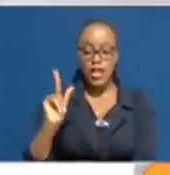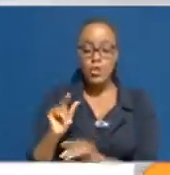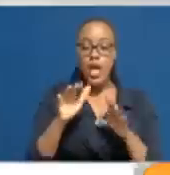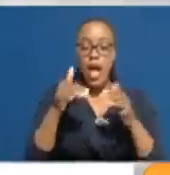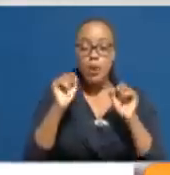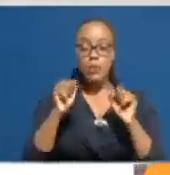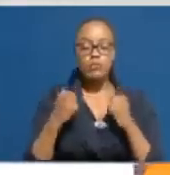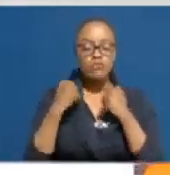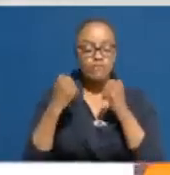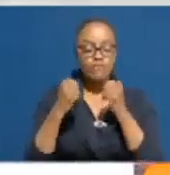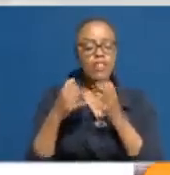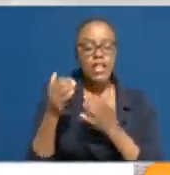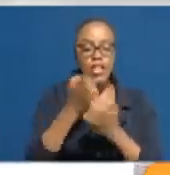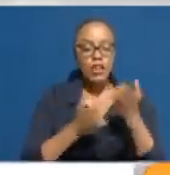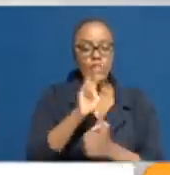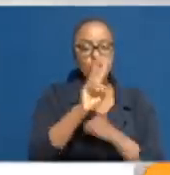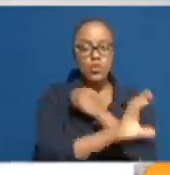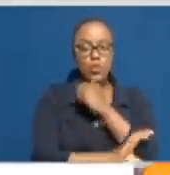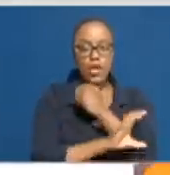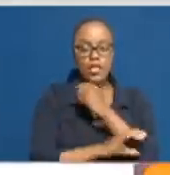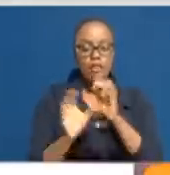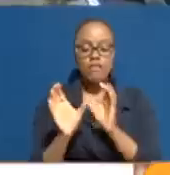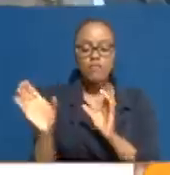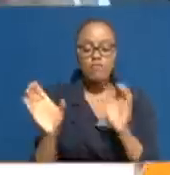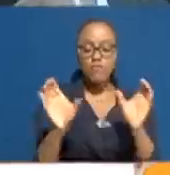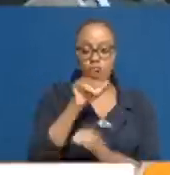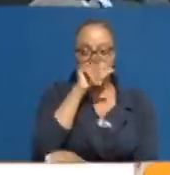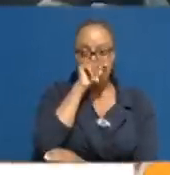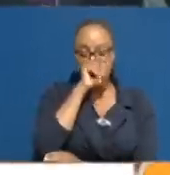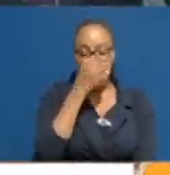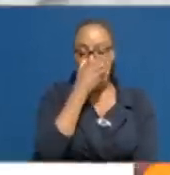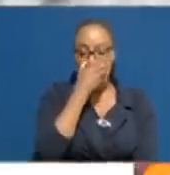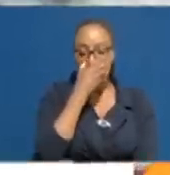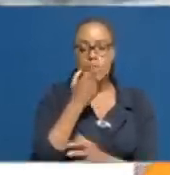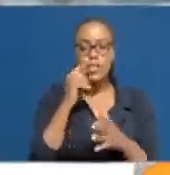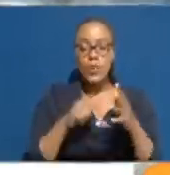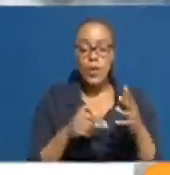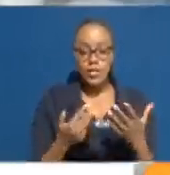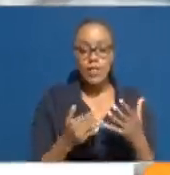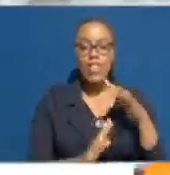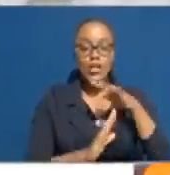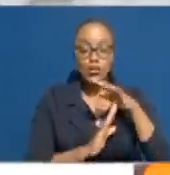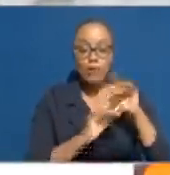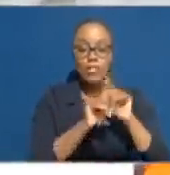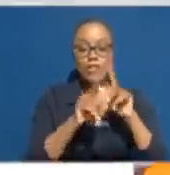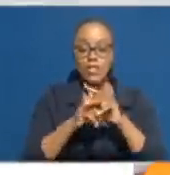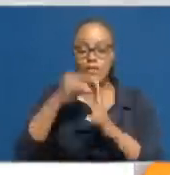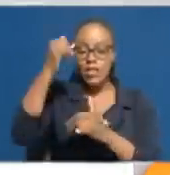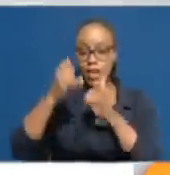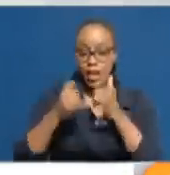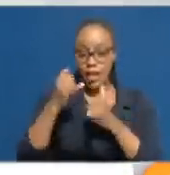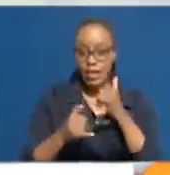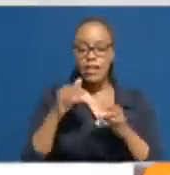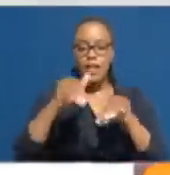of strengthening the economies of the two countries. In a separate tweet, Ruto indicated that the talks touched on the just-concluded